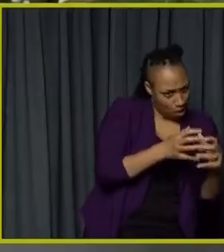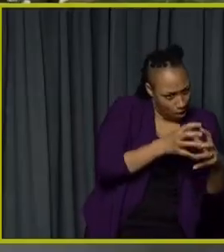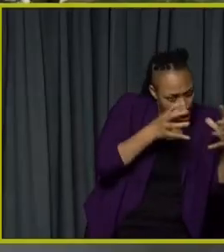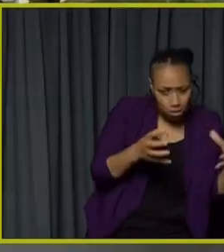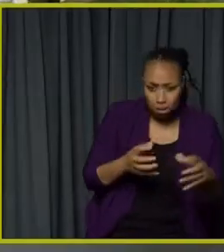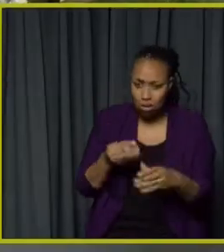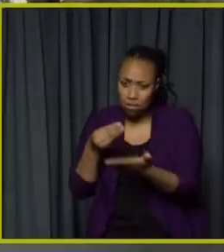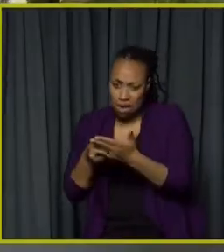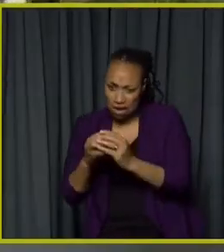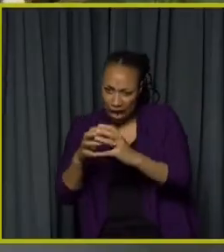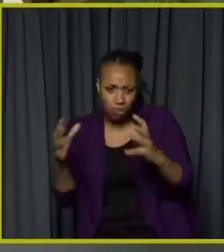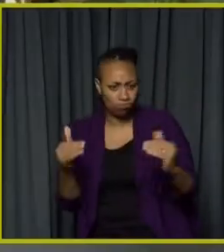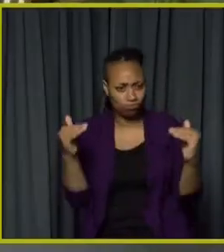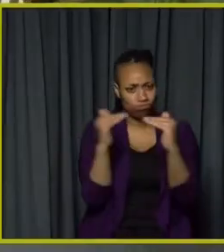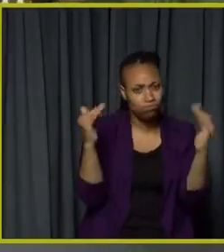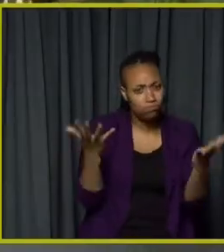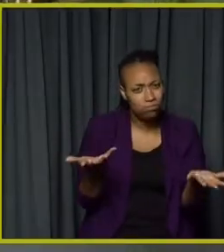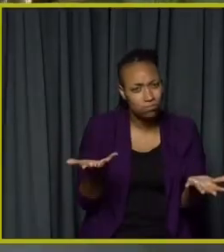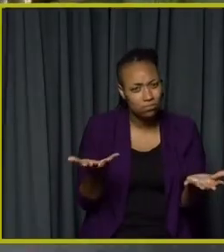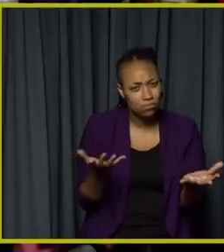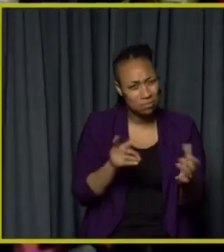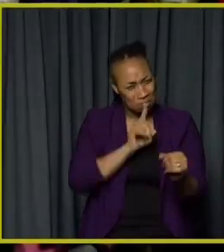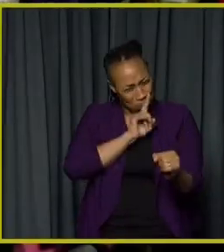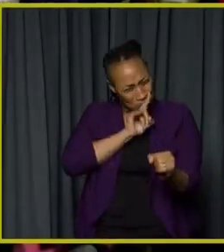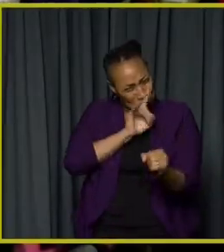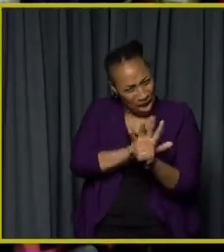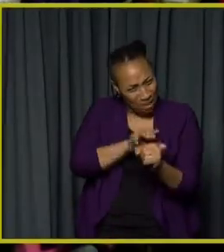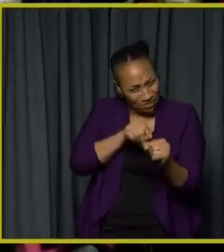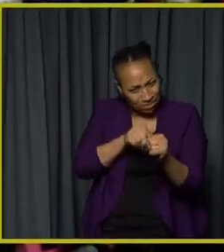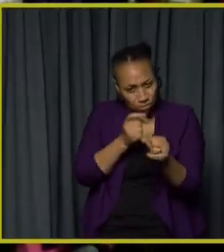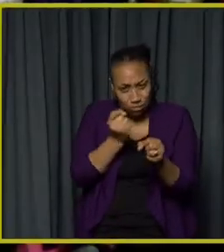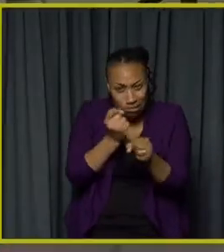We demand a guaranteed annual income.